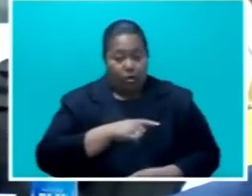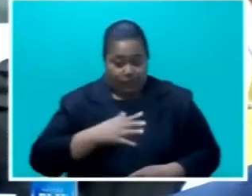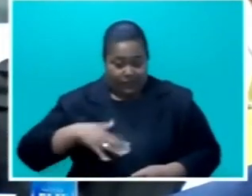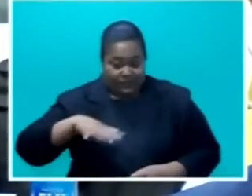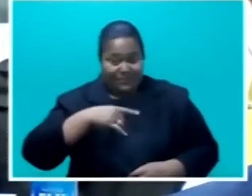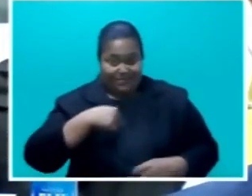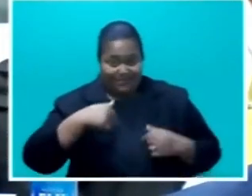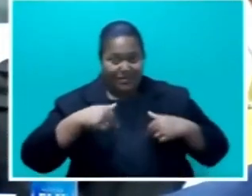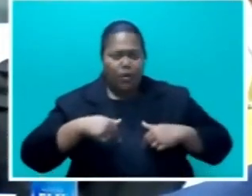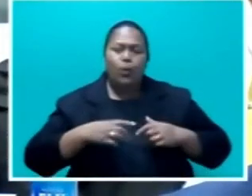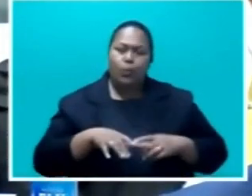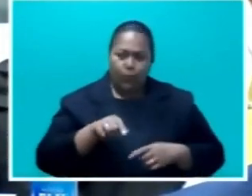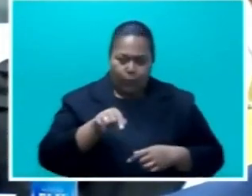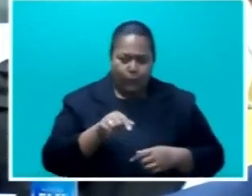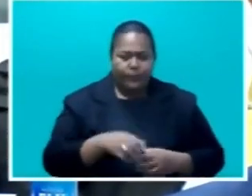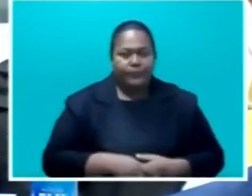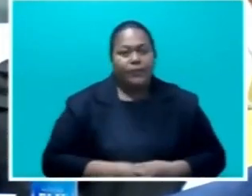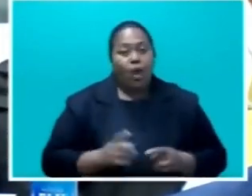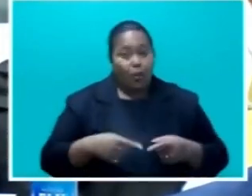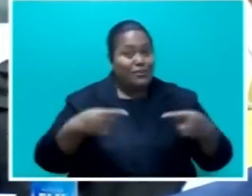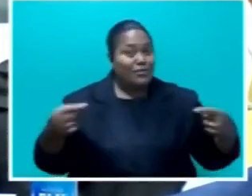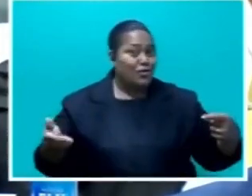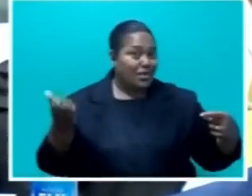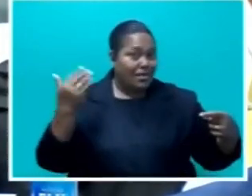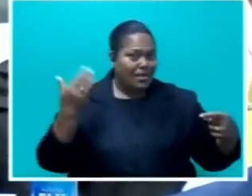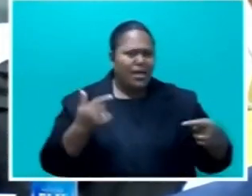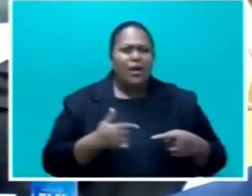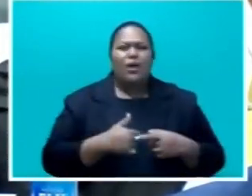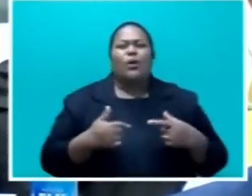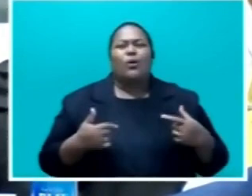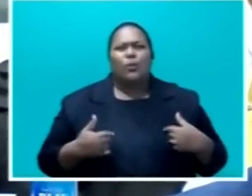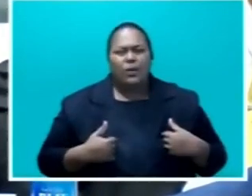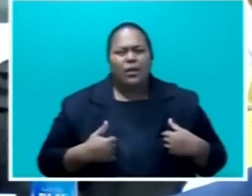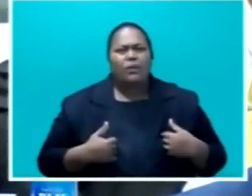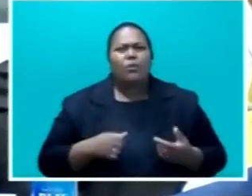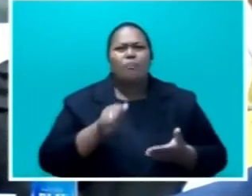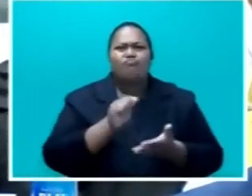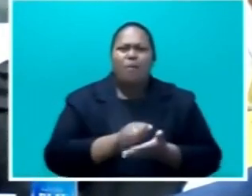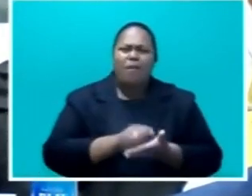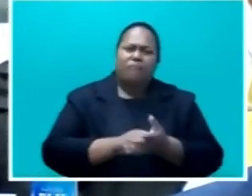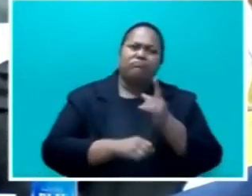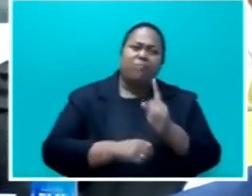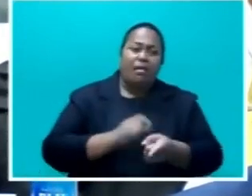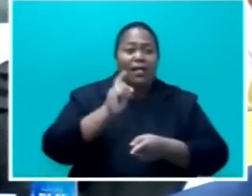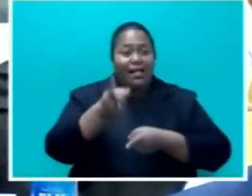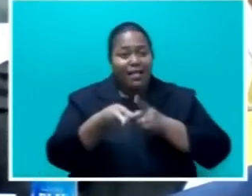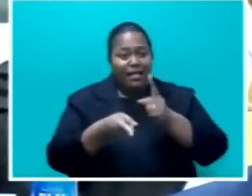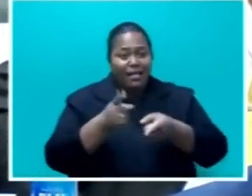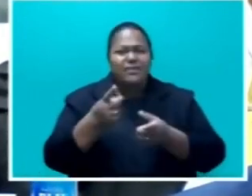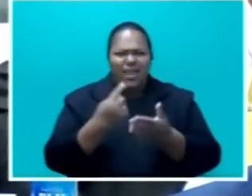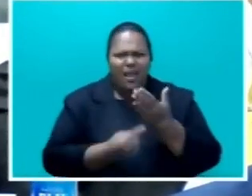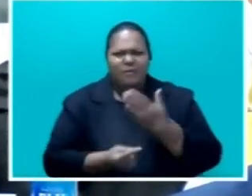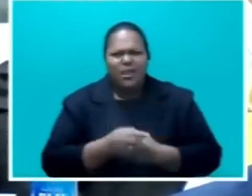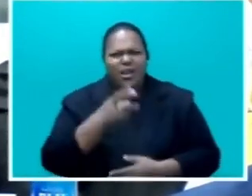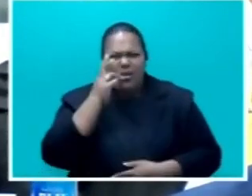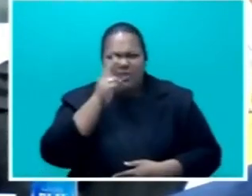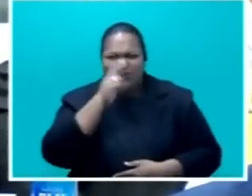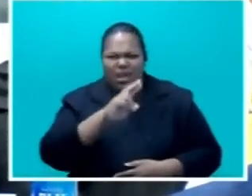Mr. Speaker, we were heaped with scorn, ridicule, allegations of racial